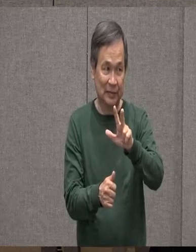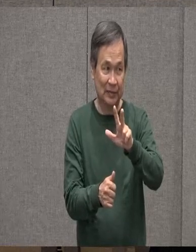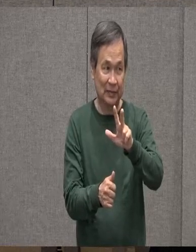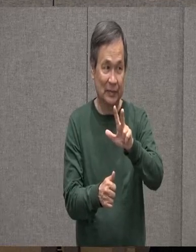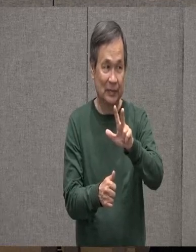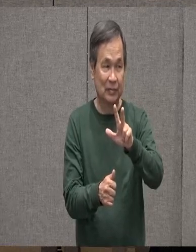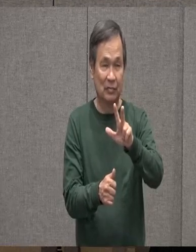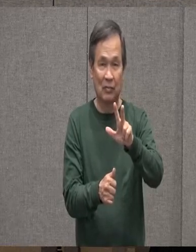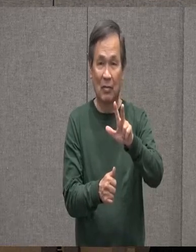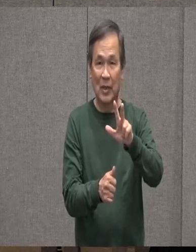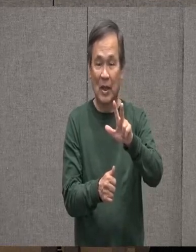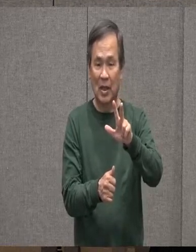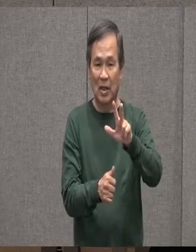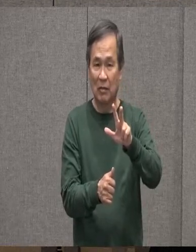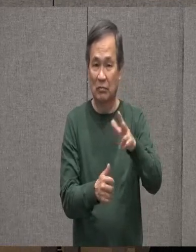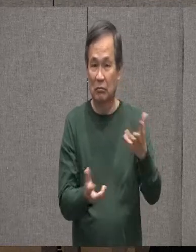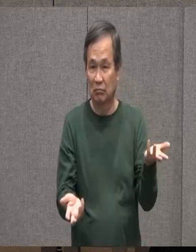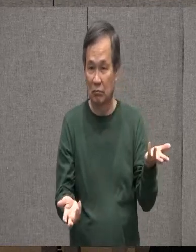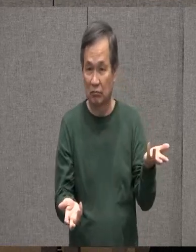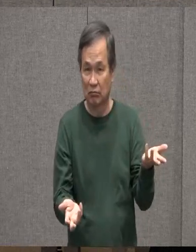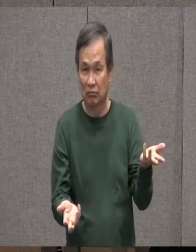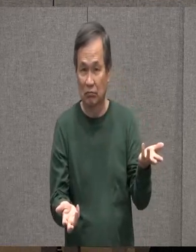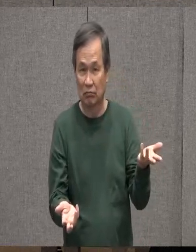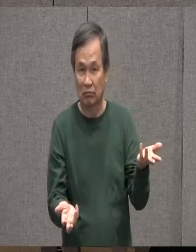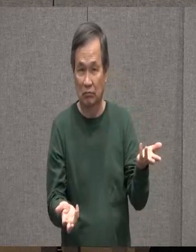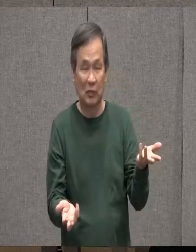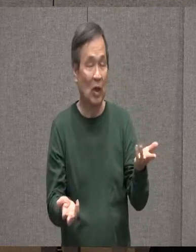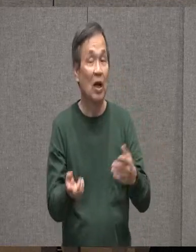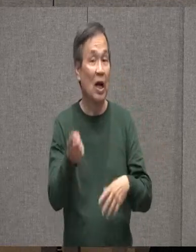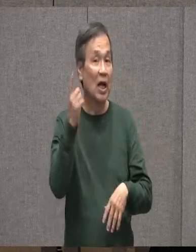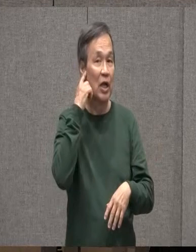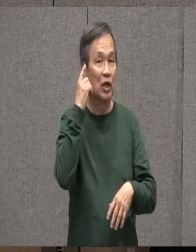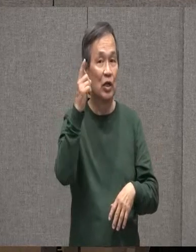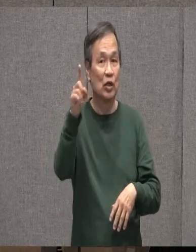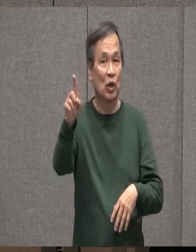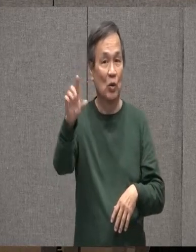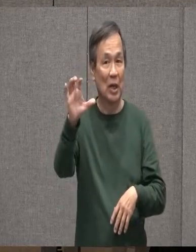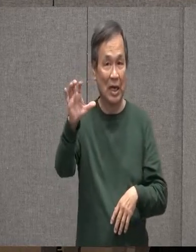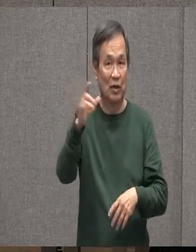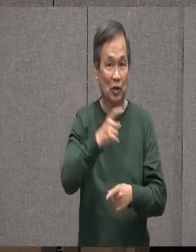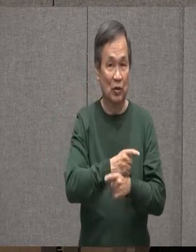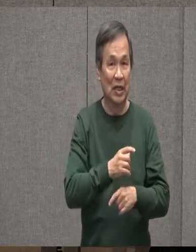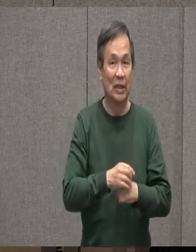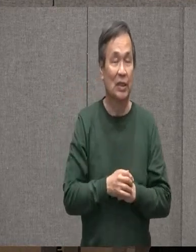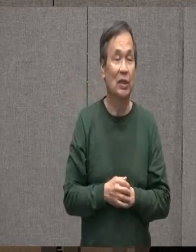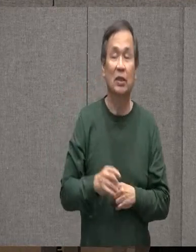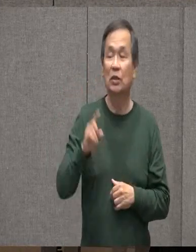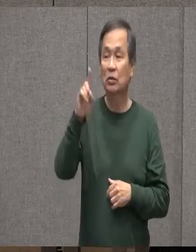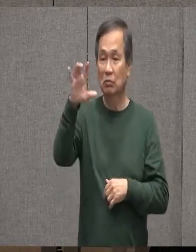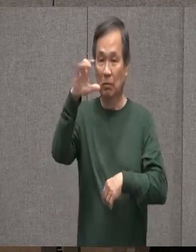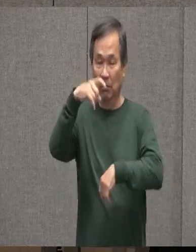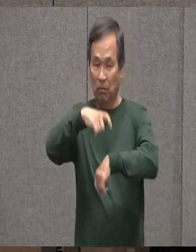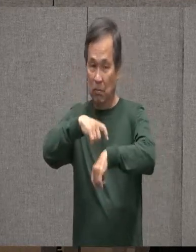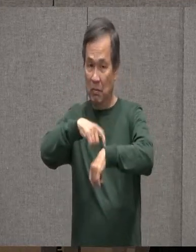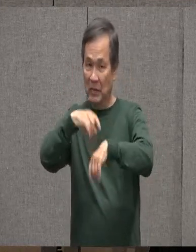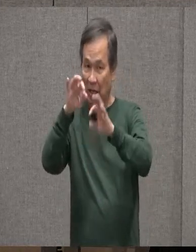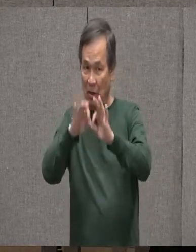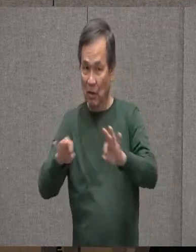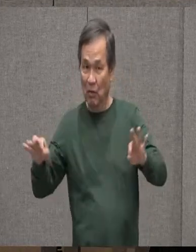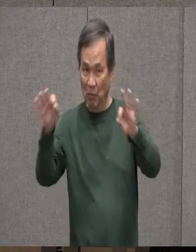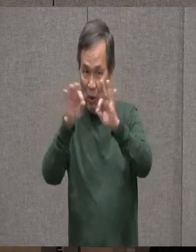cats. Sammy used it 1/4 of the time, and Tommy used it 3/10 of the time. How many times